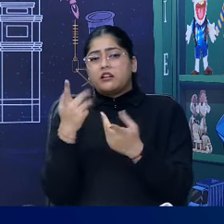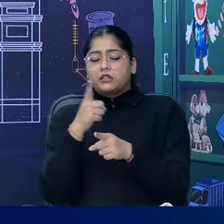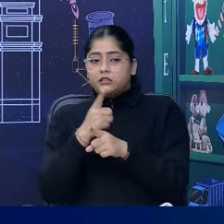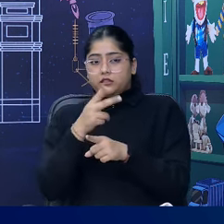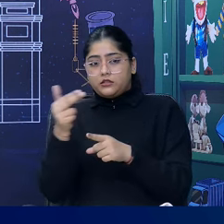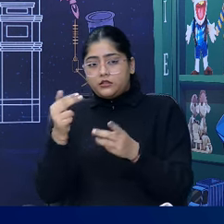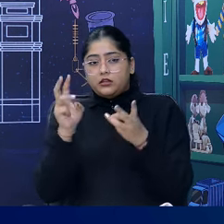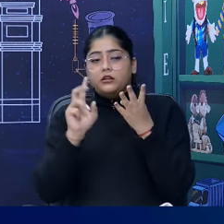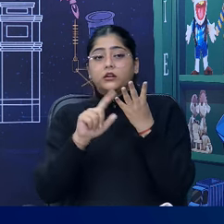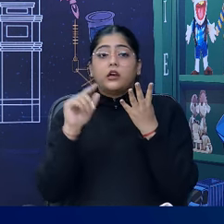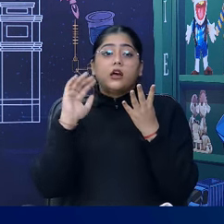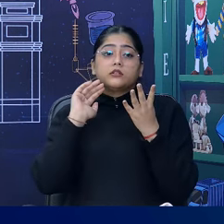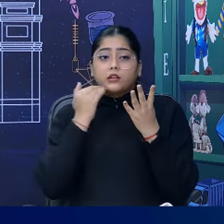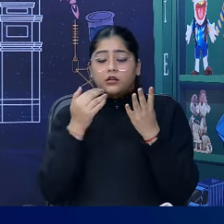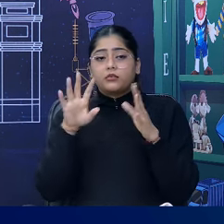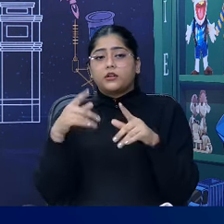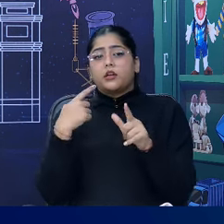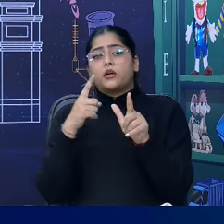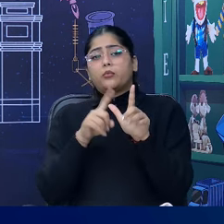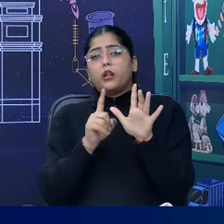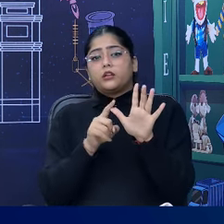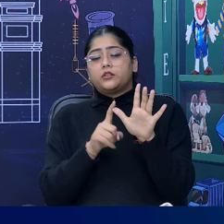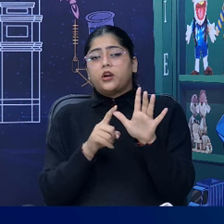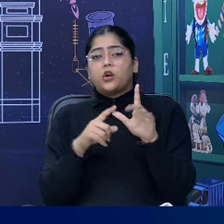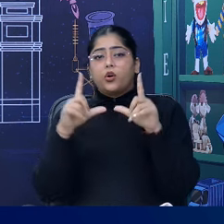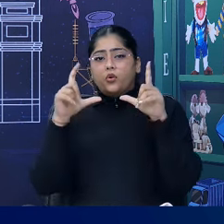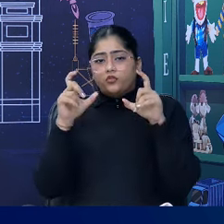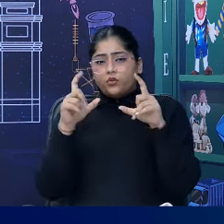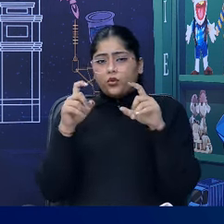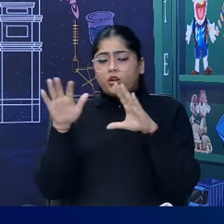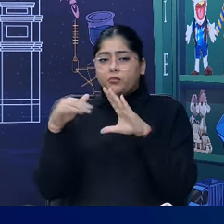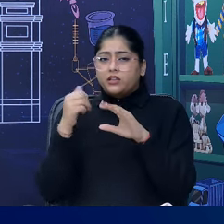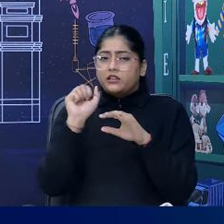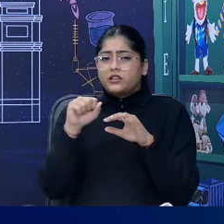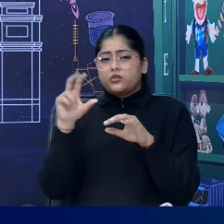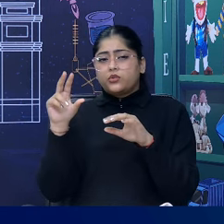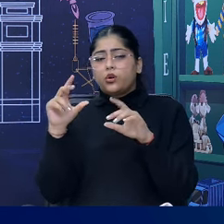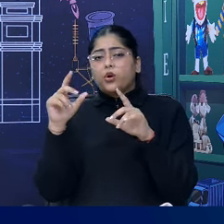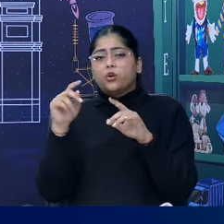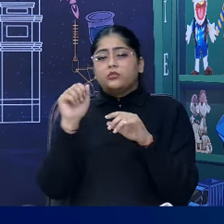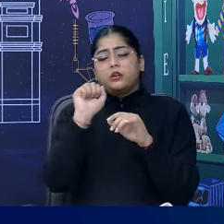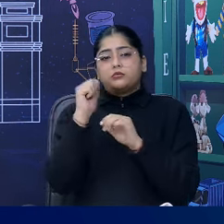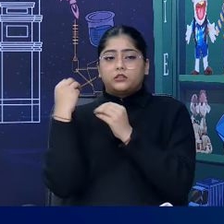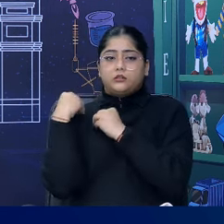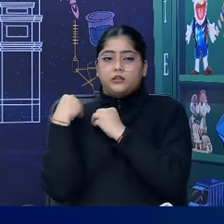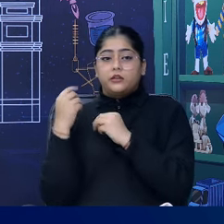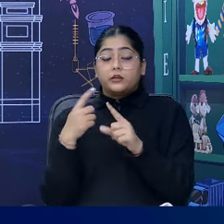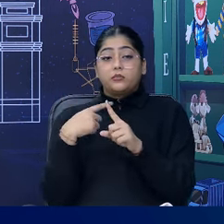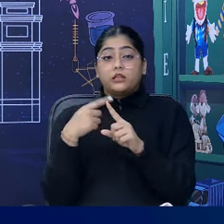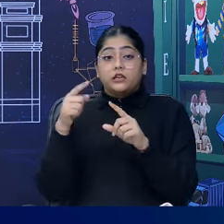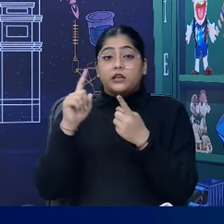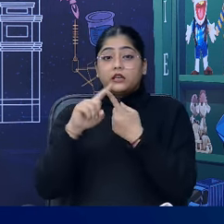of submission, and sending your photograph is completely optional. And you can email your